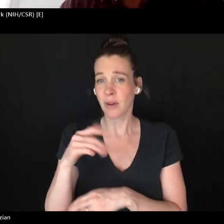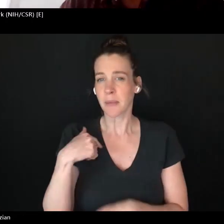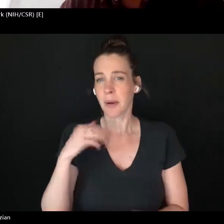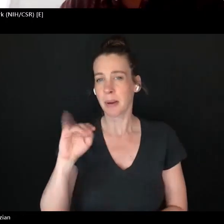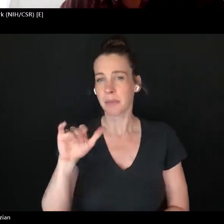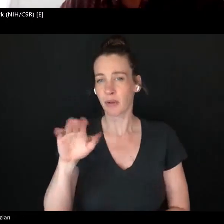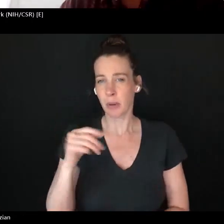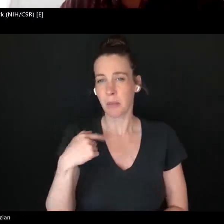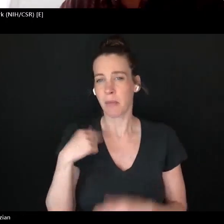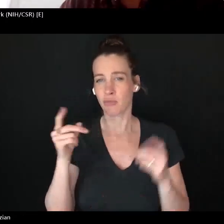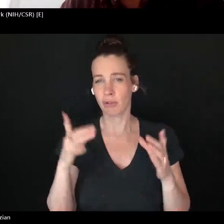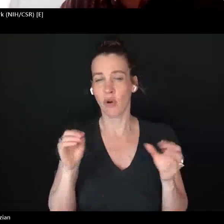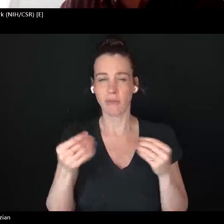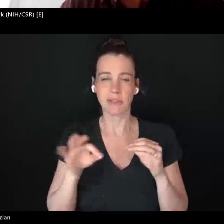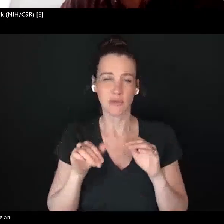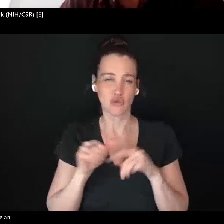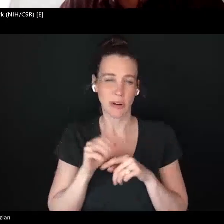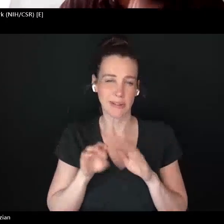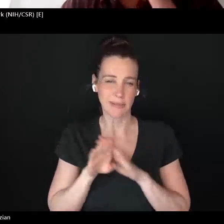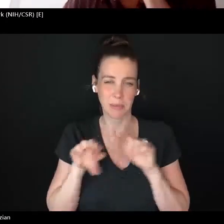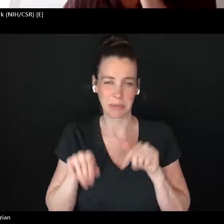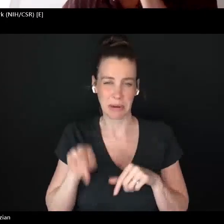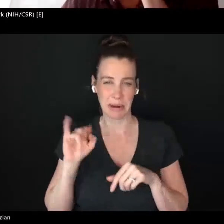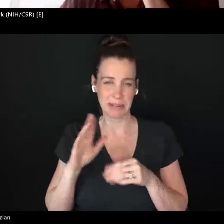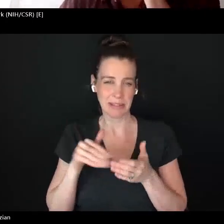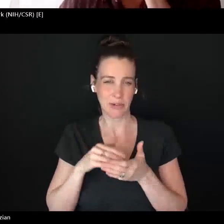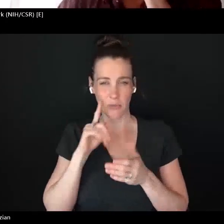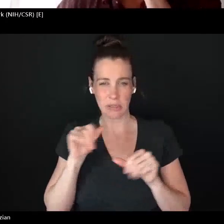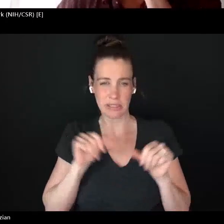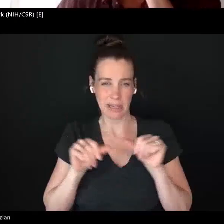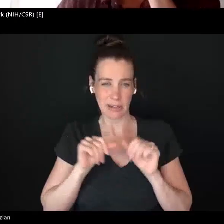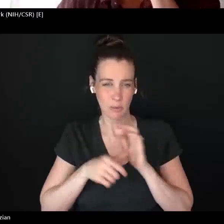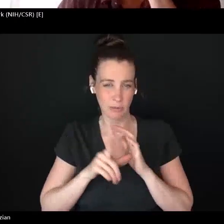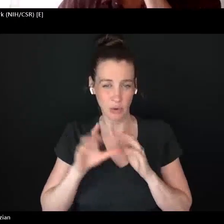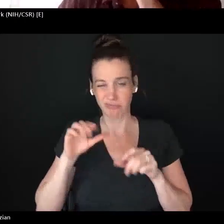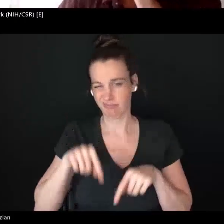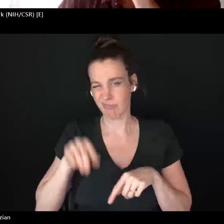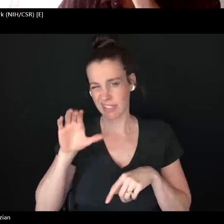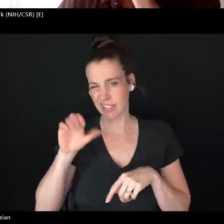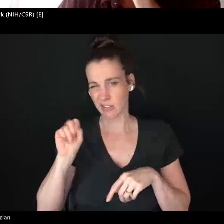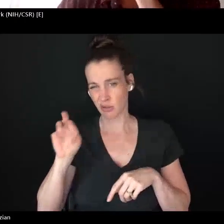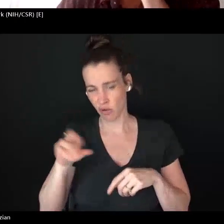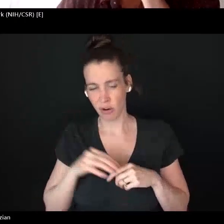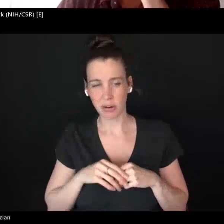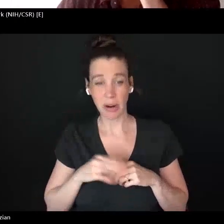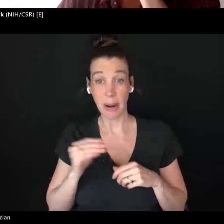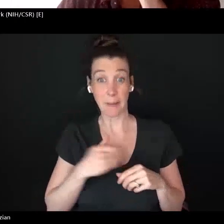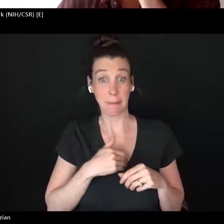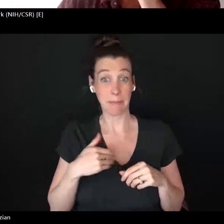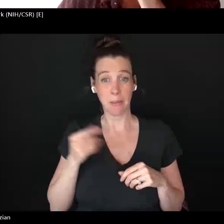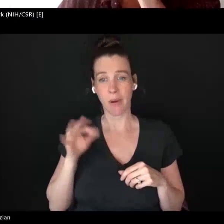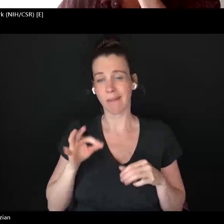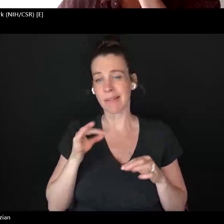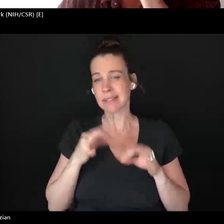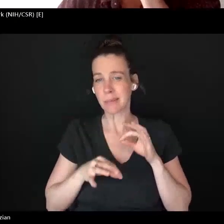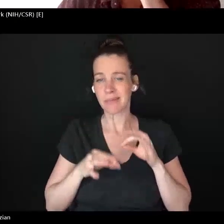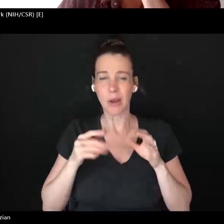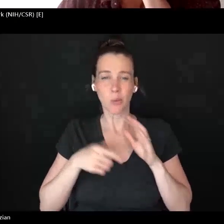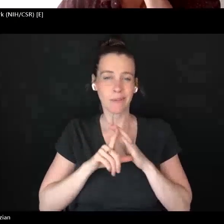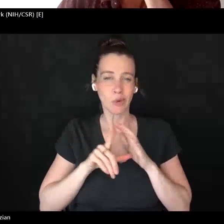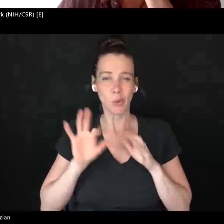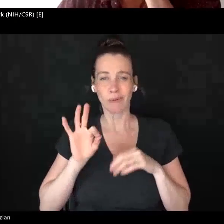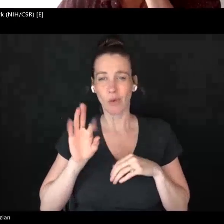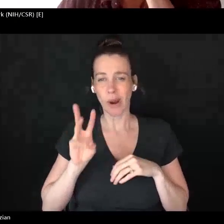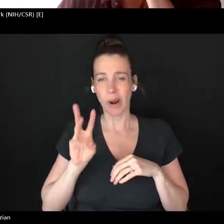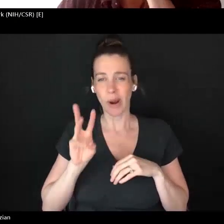director of the Office of Training and Development at NIH's Center for Scientific Review and CSR, and a member of the Simplified Review Framework